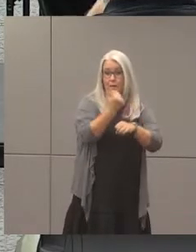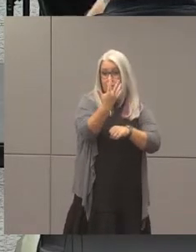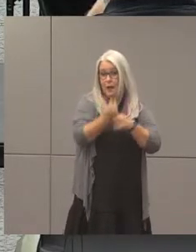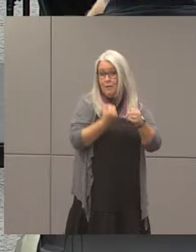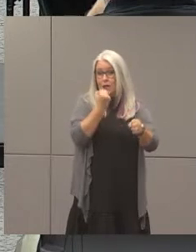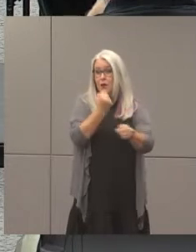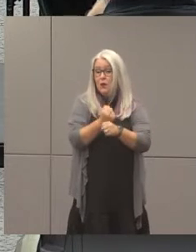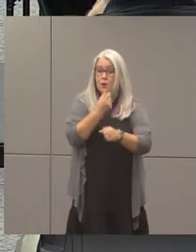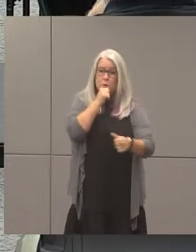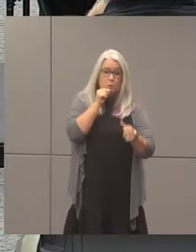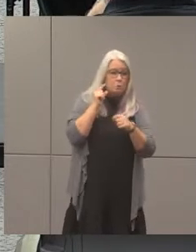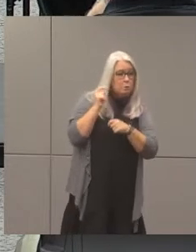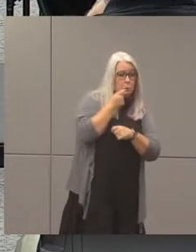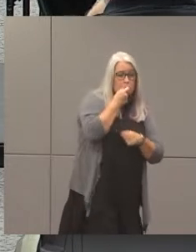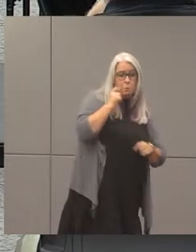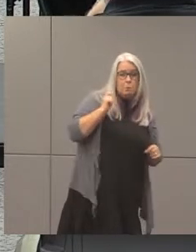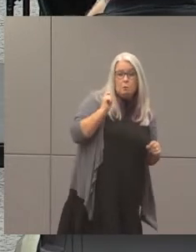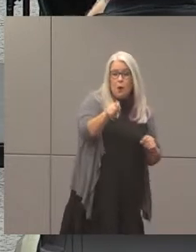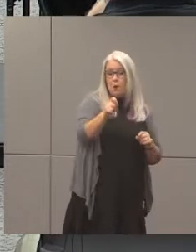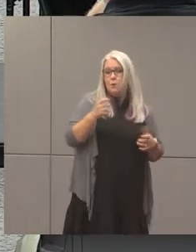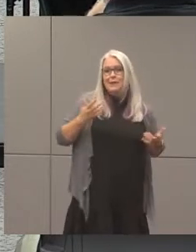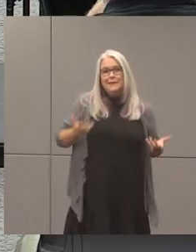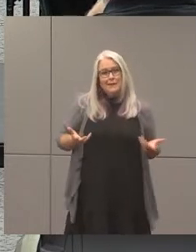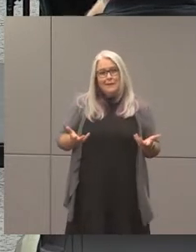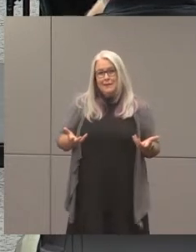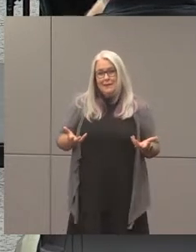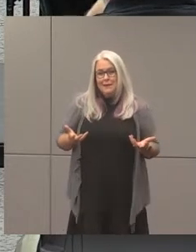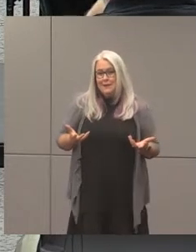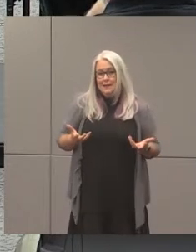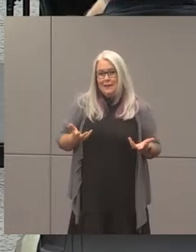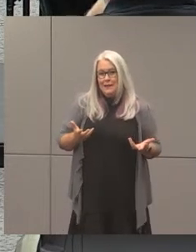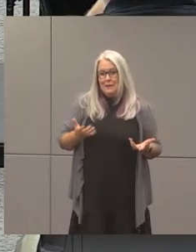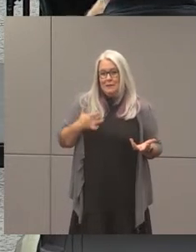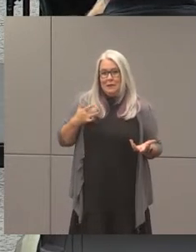an ironclad agreement in our favor.